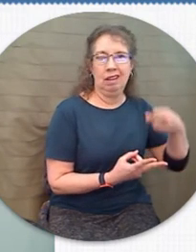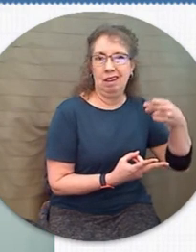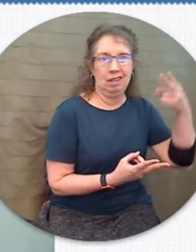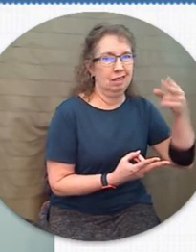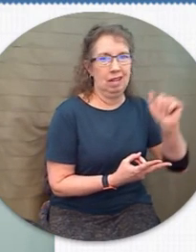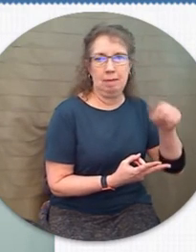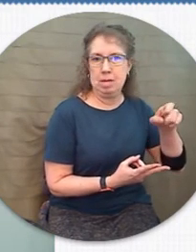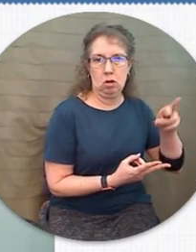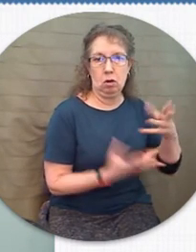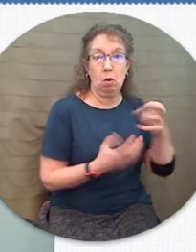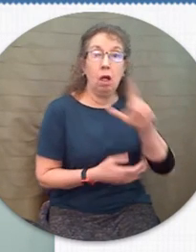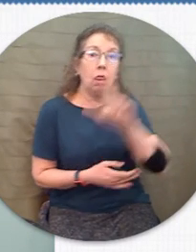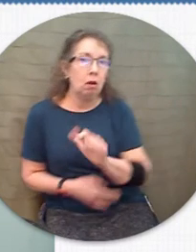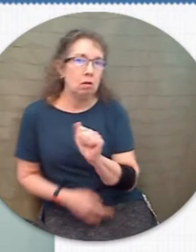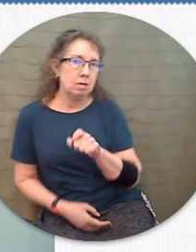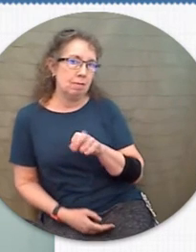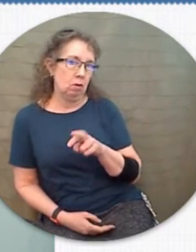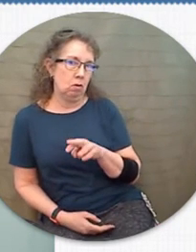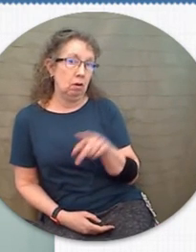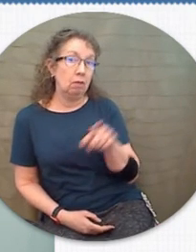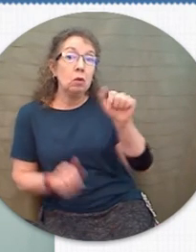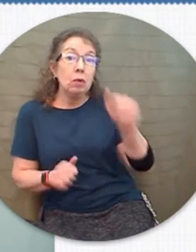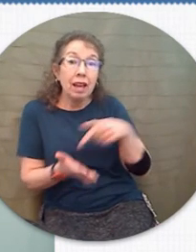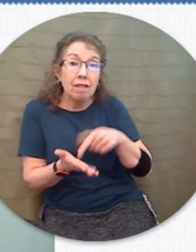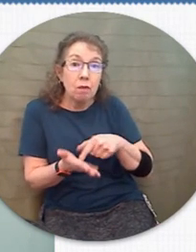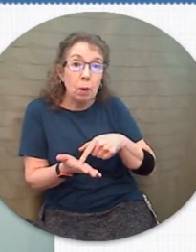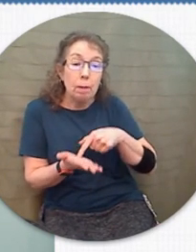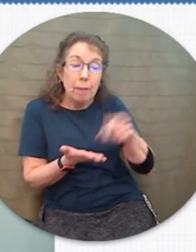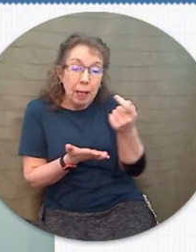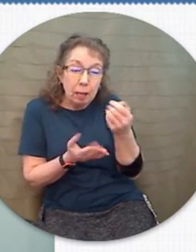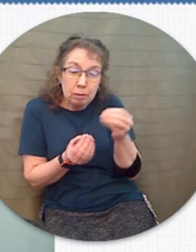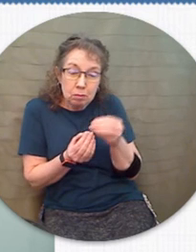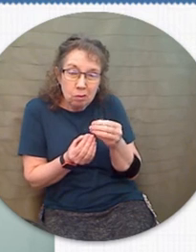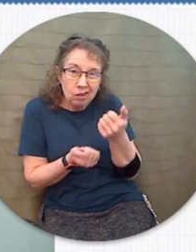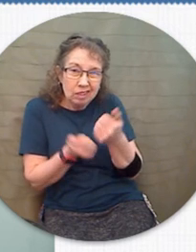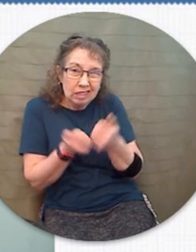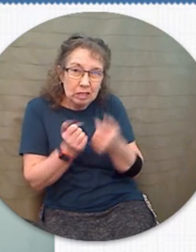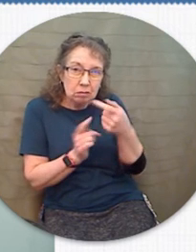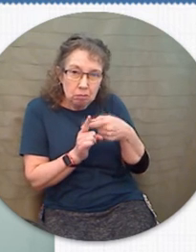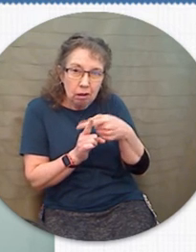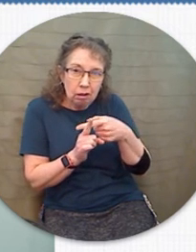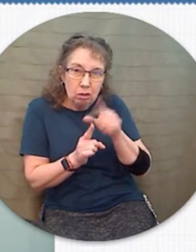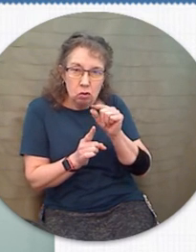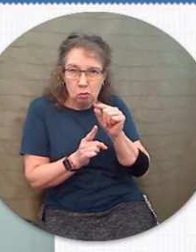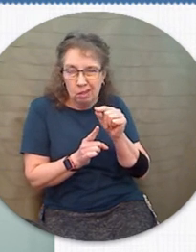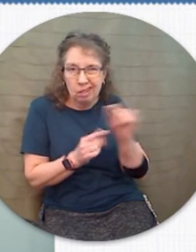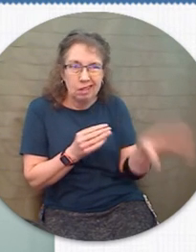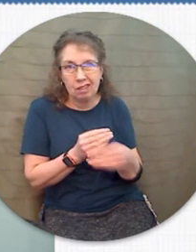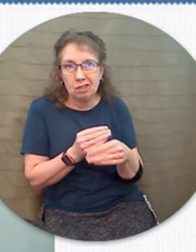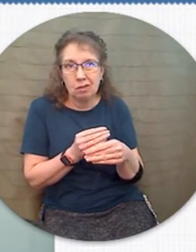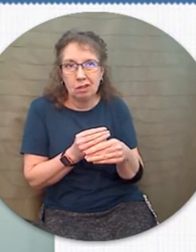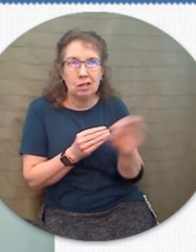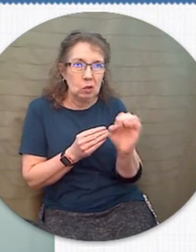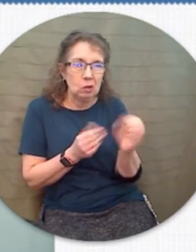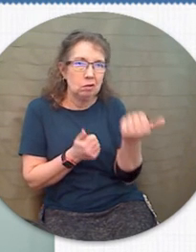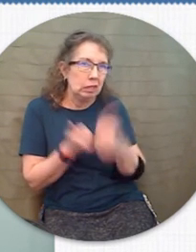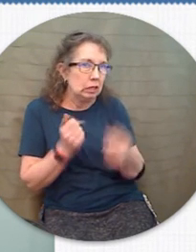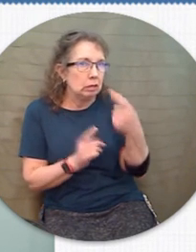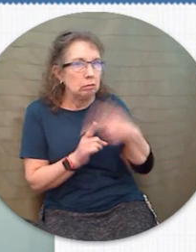So if you can afford it to pay a little bit more per month, 20 extra euros per month, maybe have a